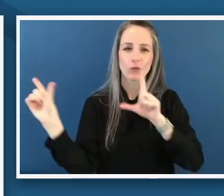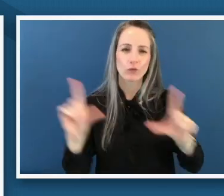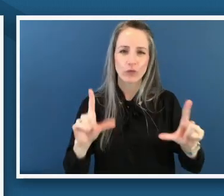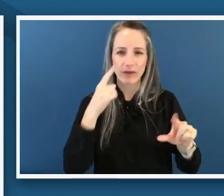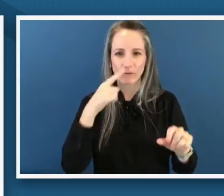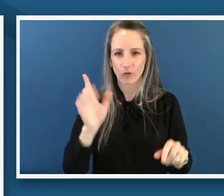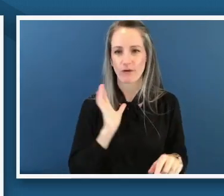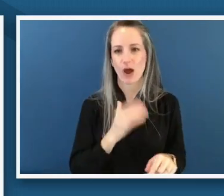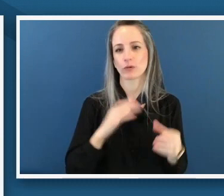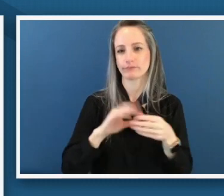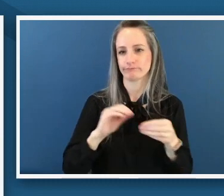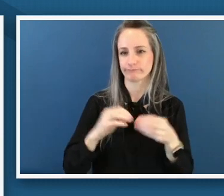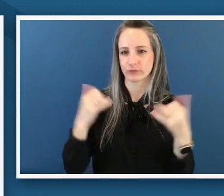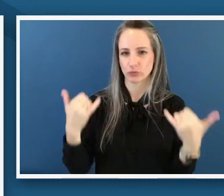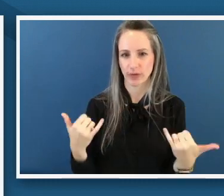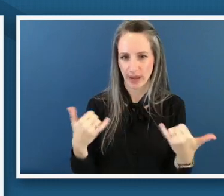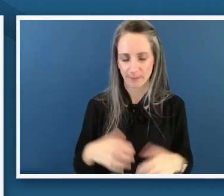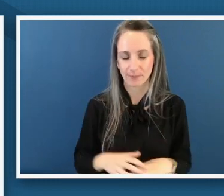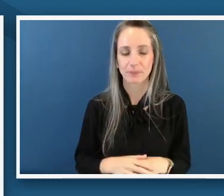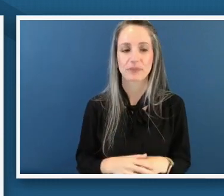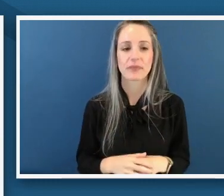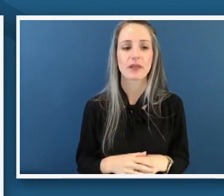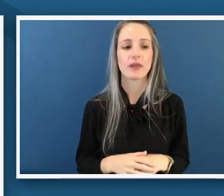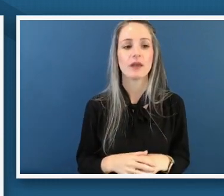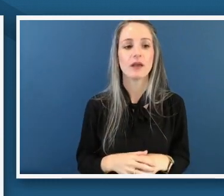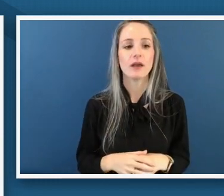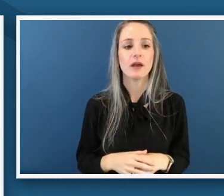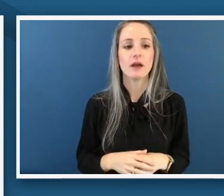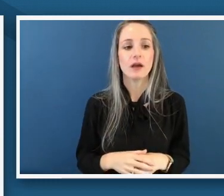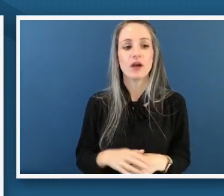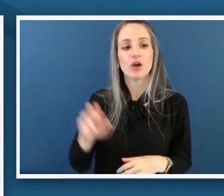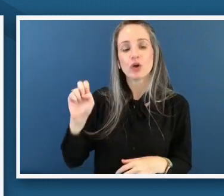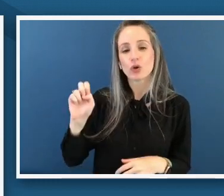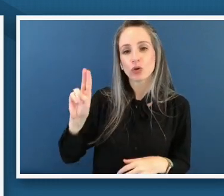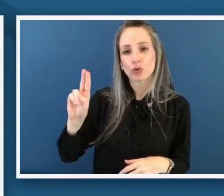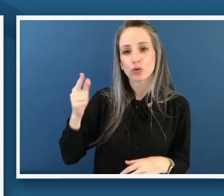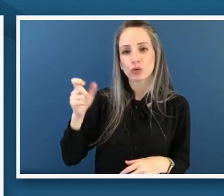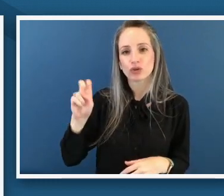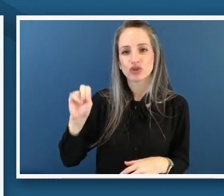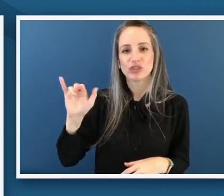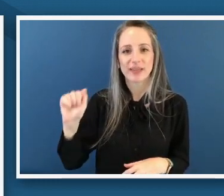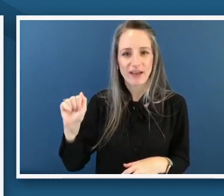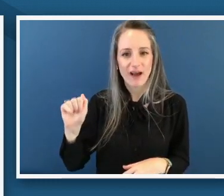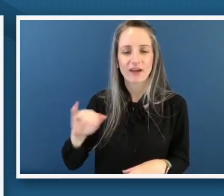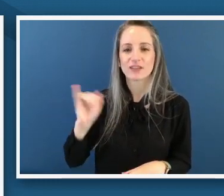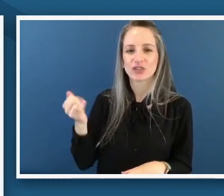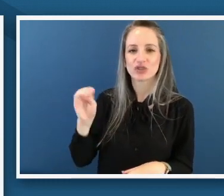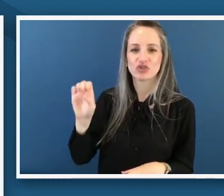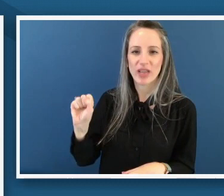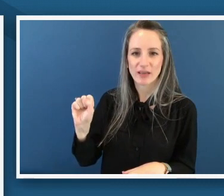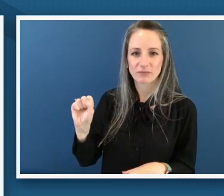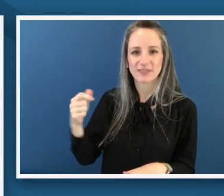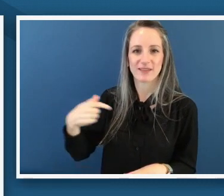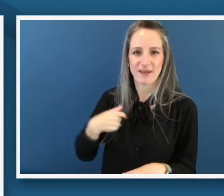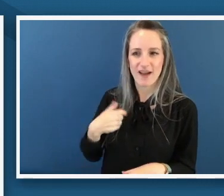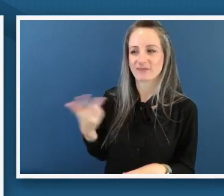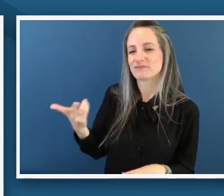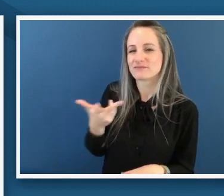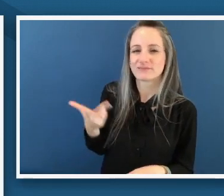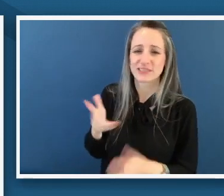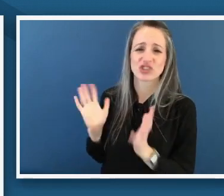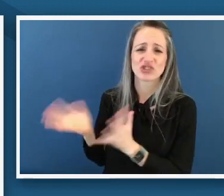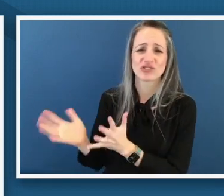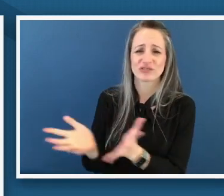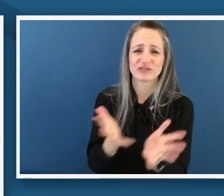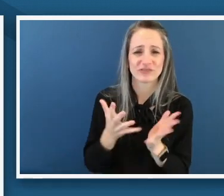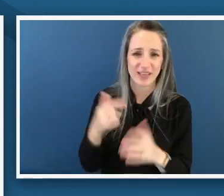one little side note at the start here, Eugenia, James, and I have been chopping it up in the green room ahead of this conversation. I got to tell